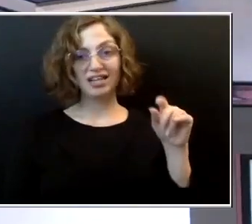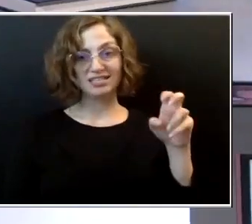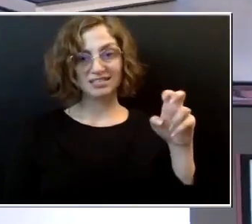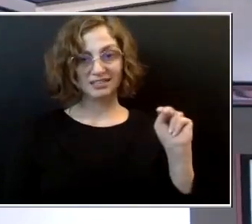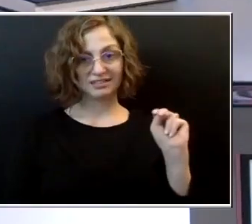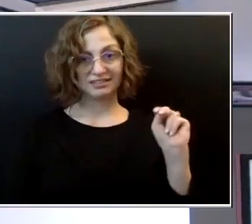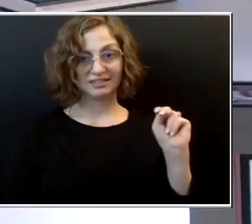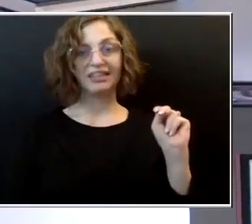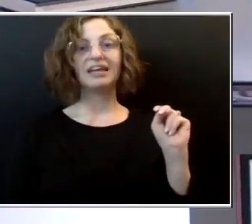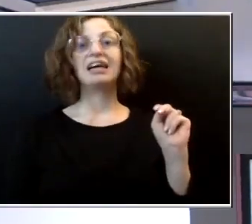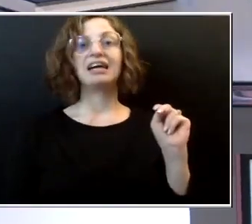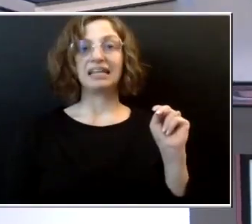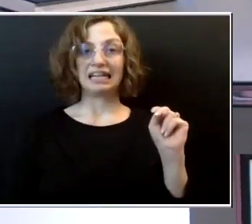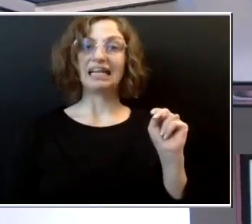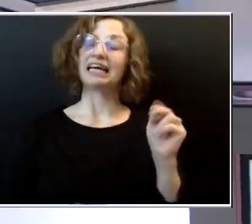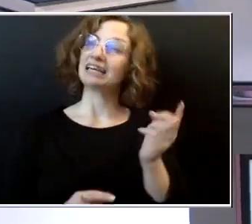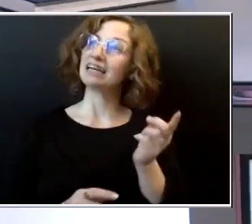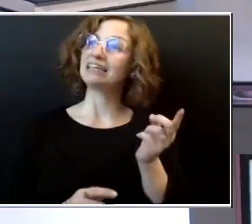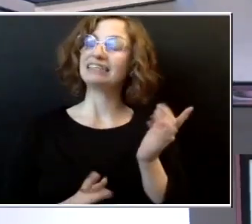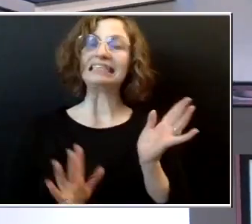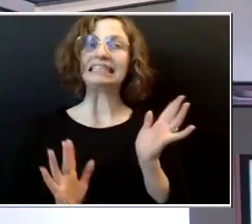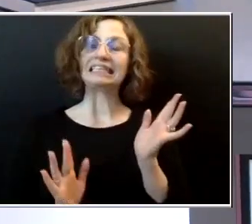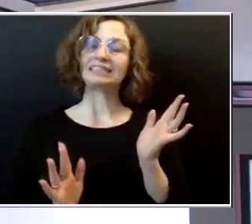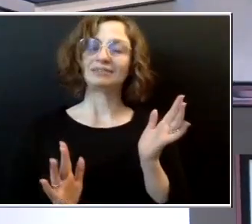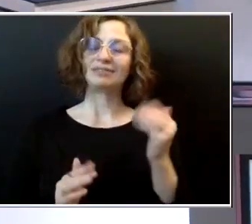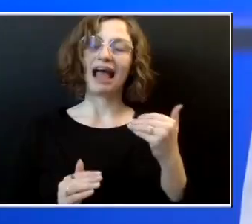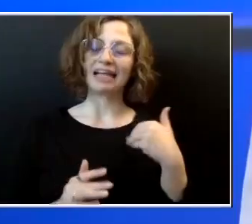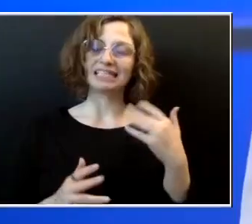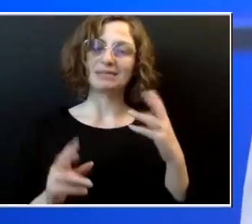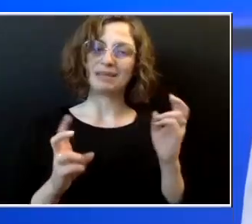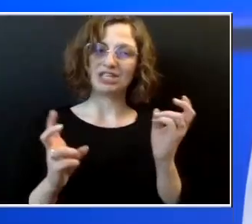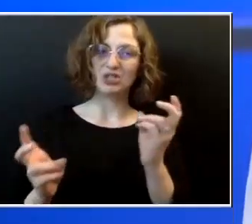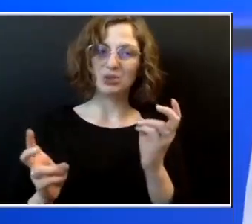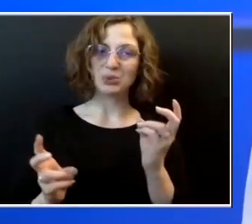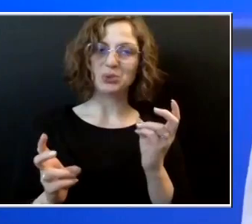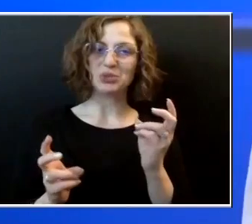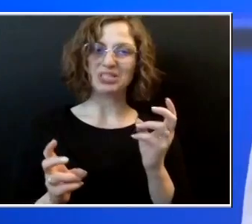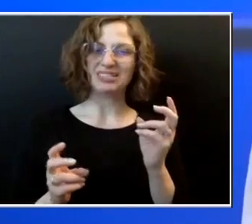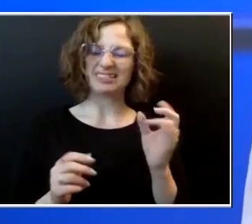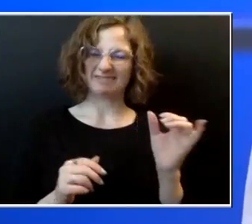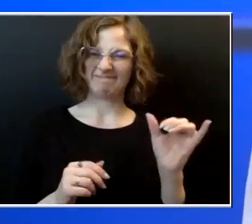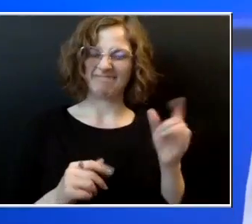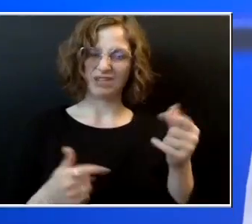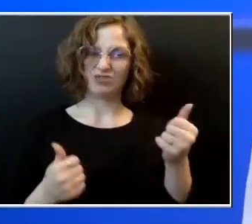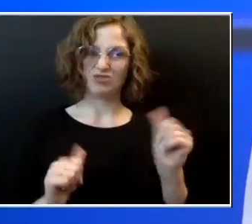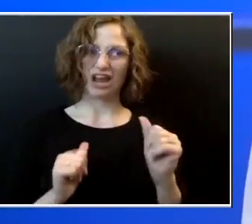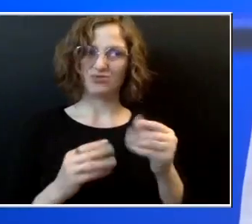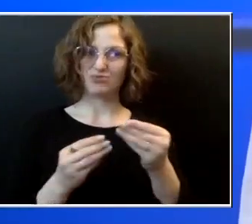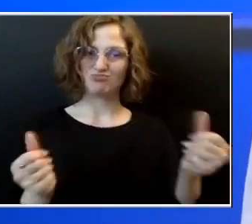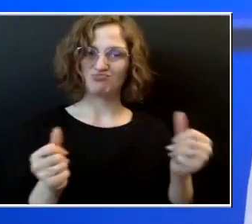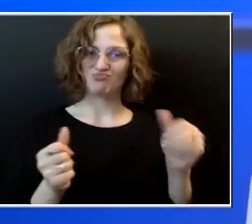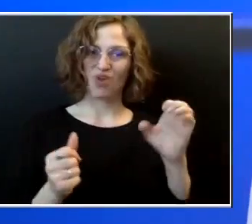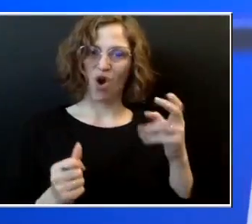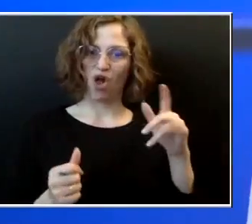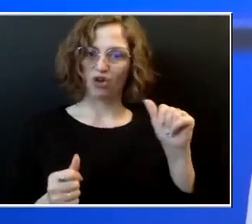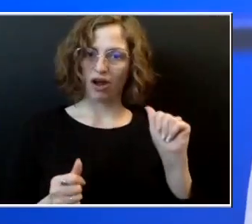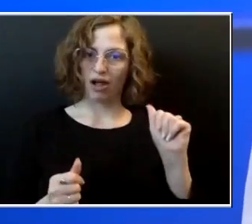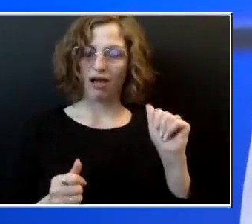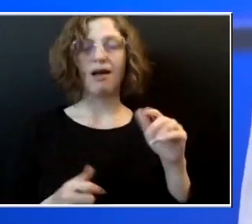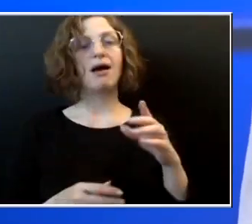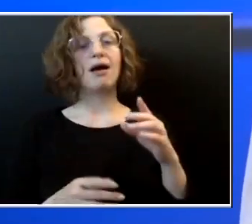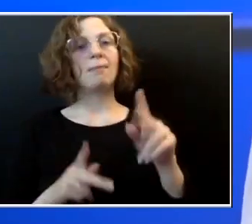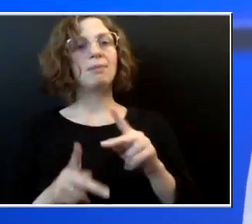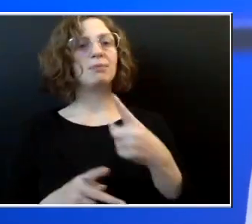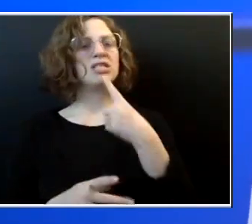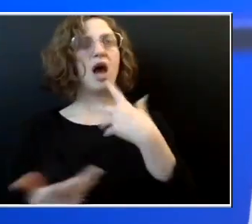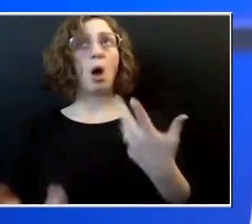used some hot water, boil it up. Would have been nice. People thought, well, we don't really have a solution. We should try prayer and fasting. And they